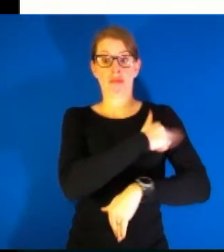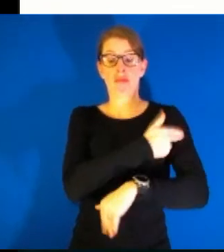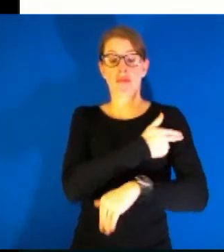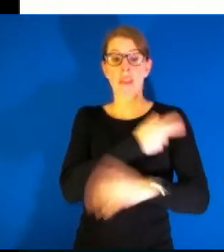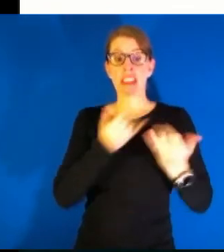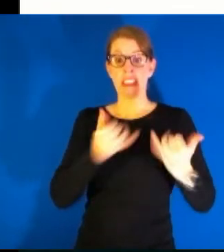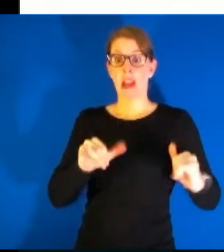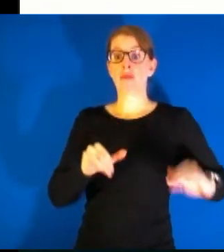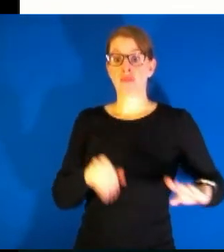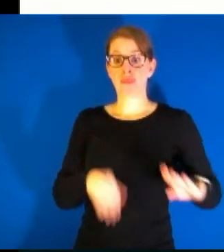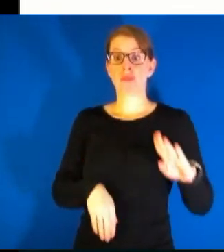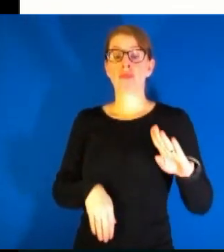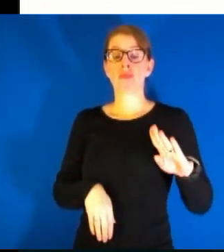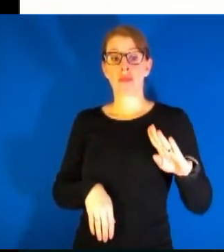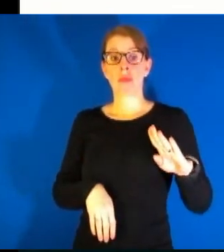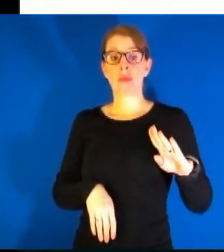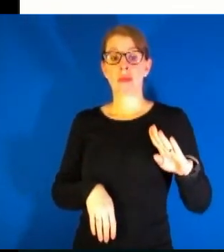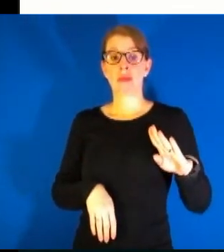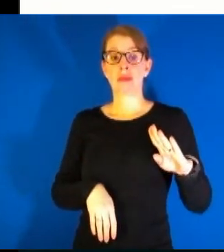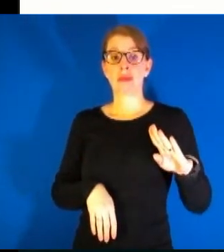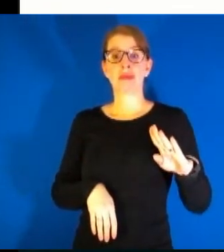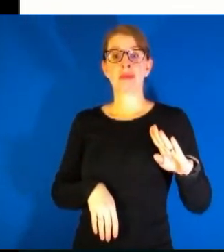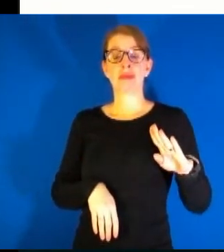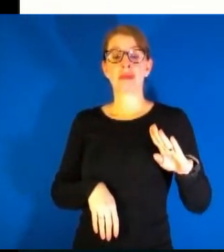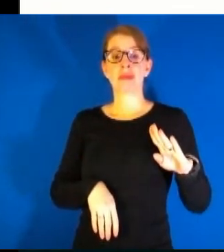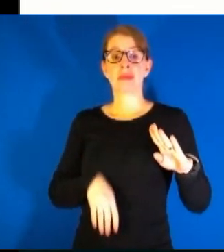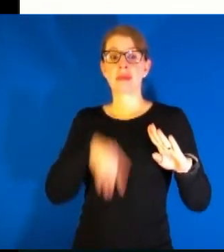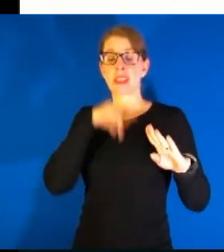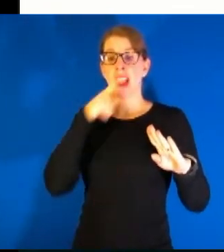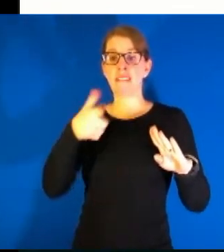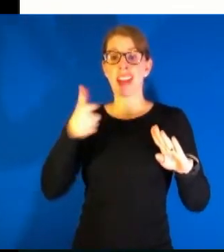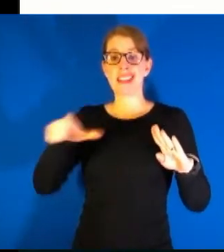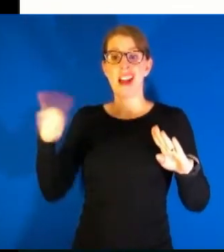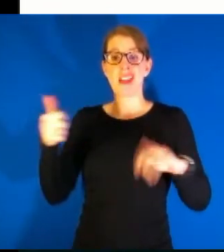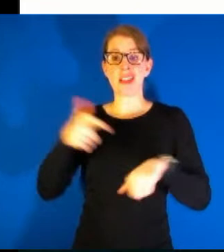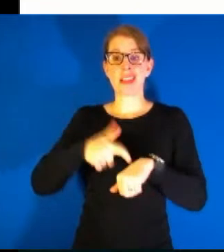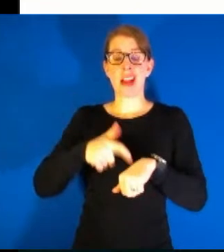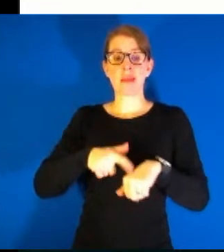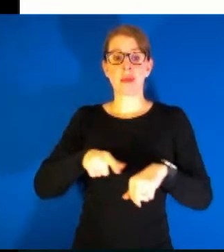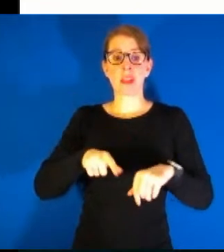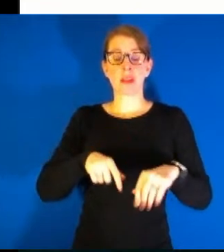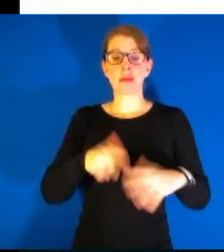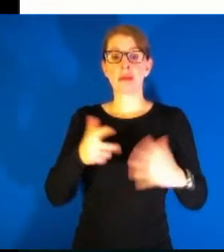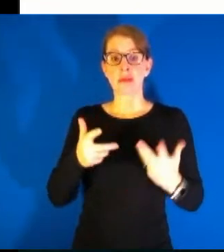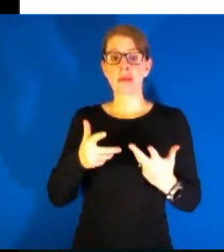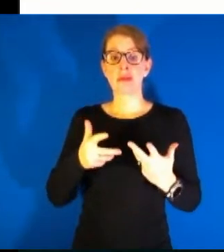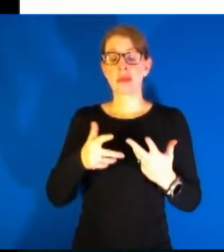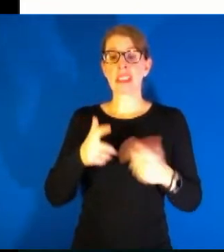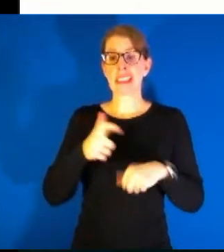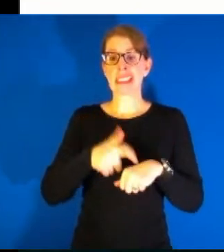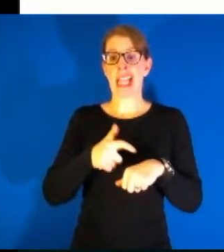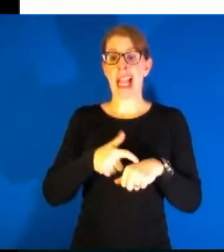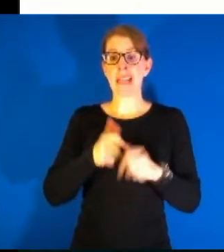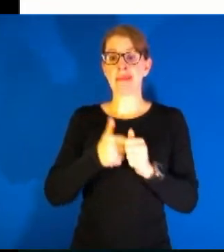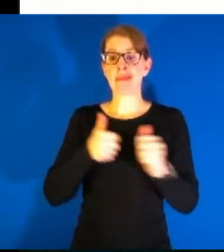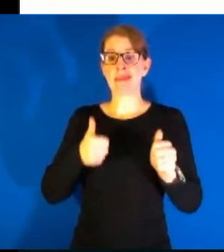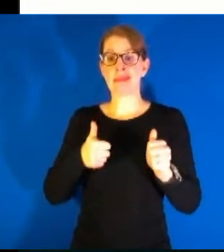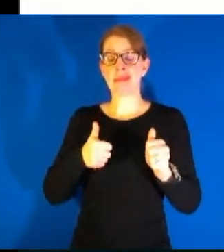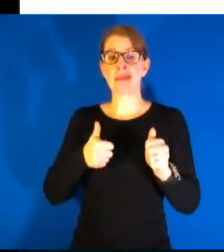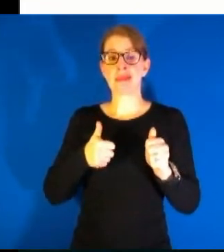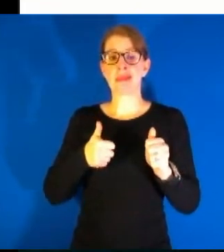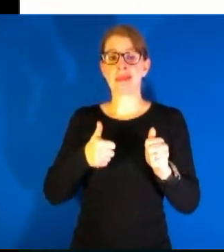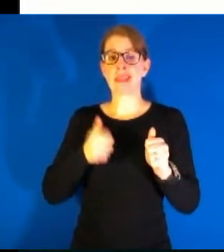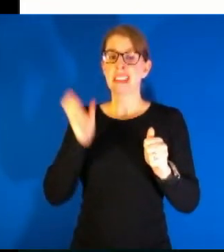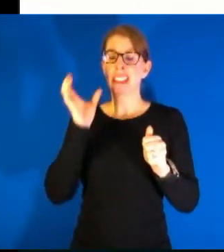up. It's just not going up as rapidly as it did at the other times. And there's going to be the time displacement's funnier because this upslope is so